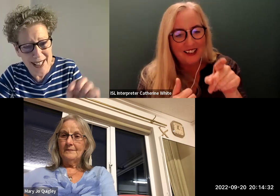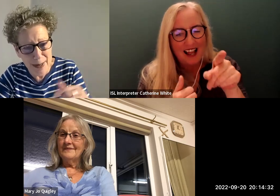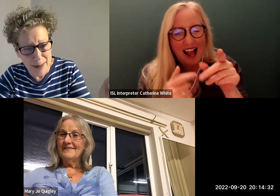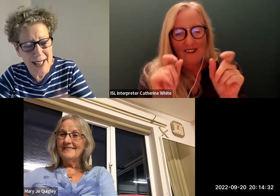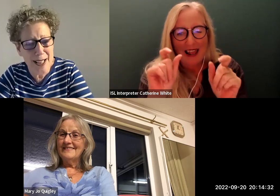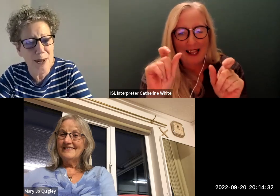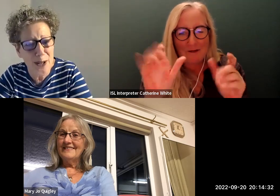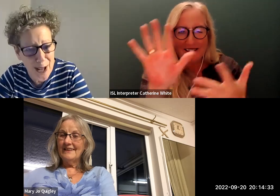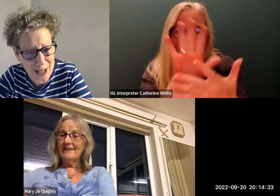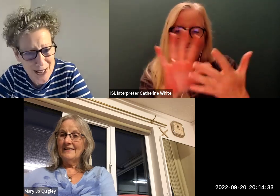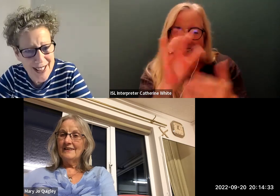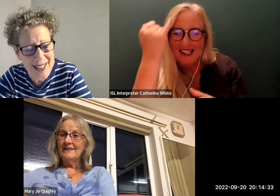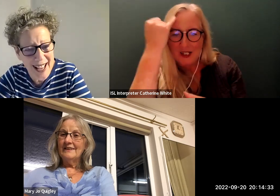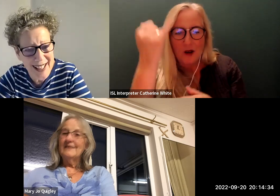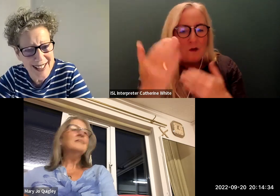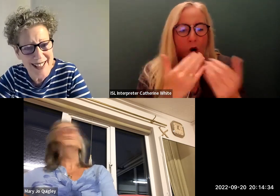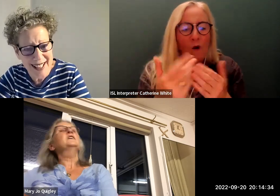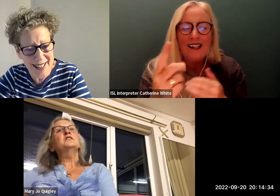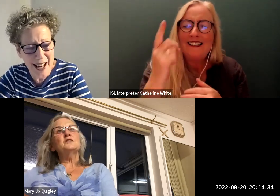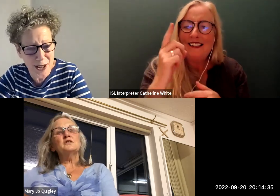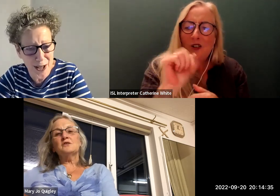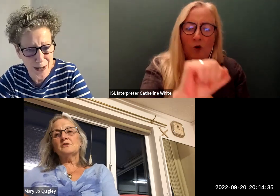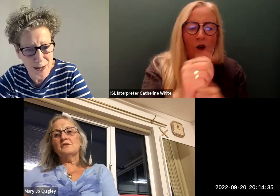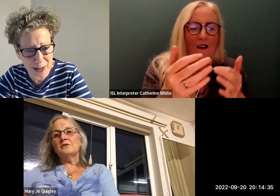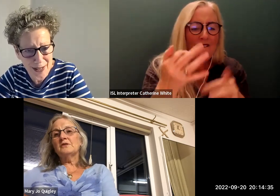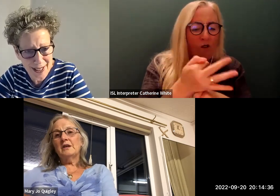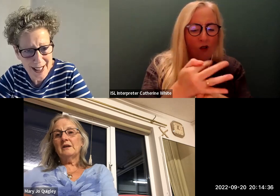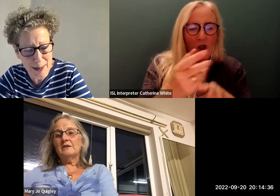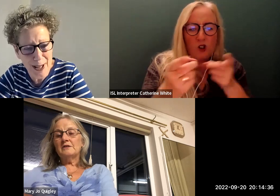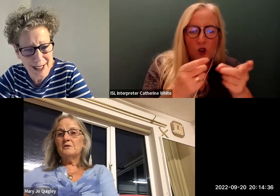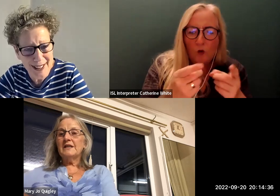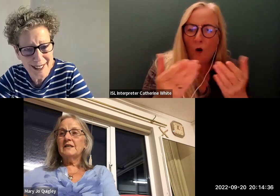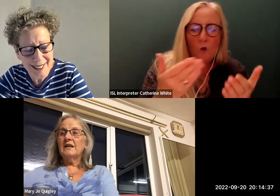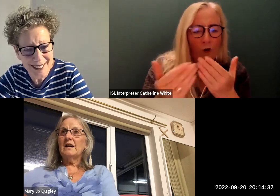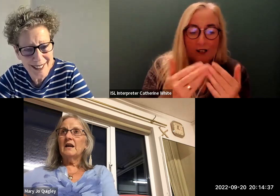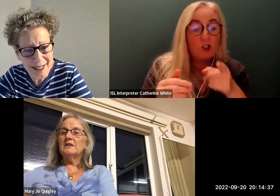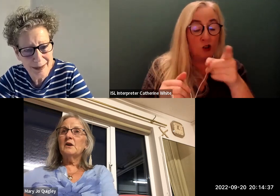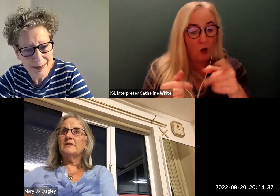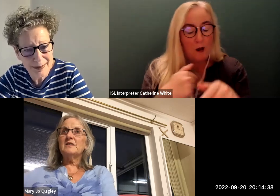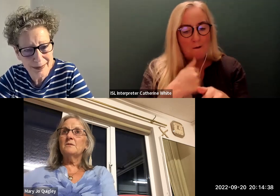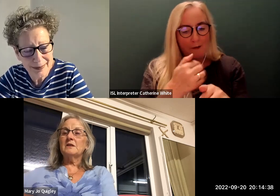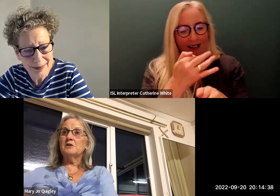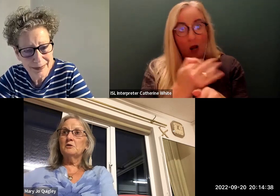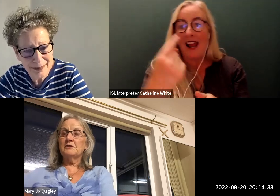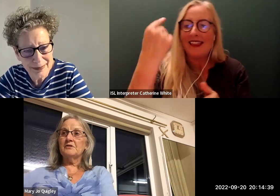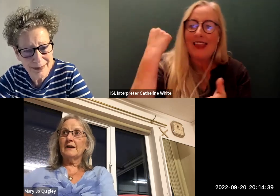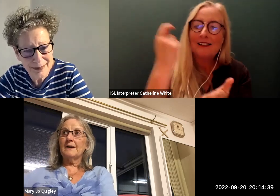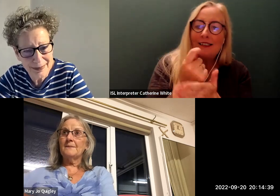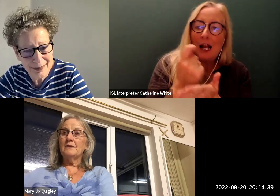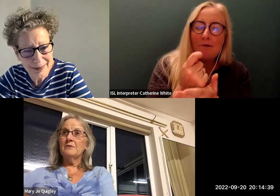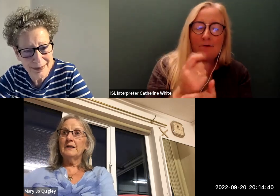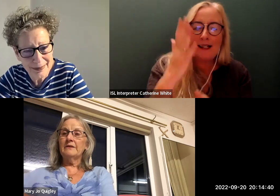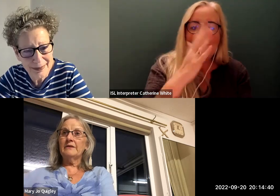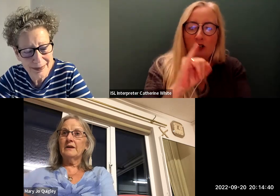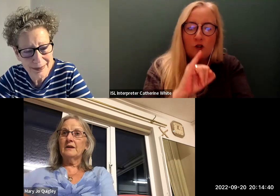of it, but tell us what your Yeah. father did and the nature of Yeah, his so work. Daddy, at the time in St. Joseph's,